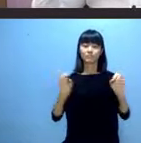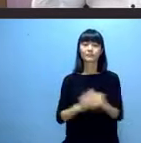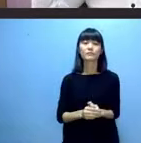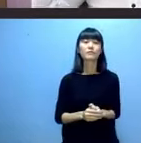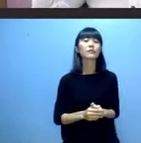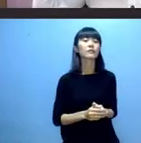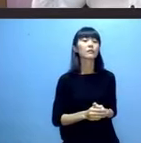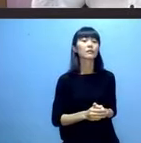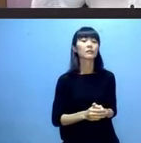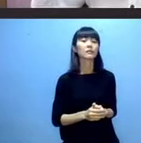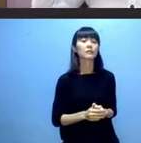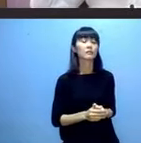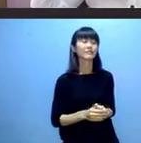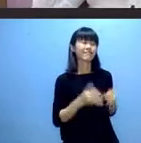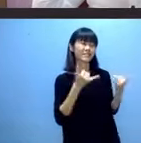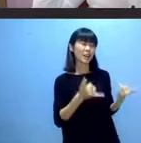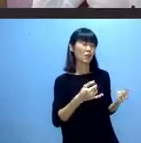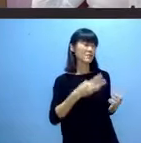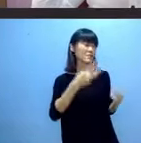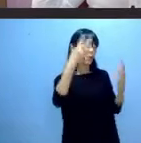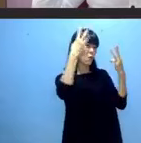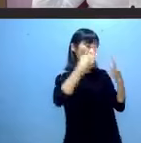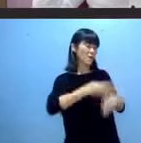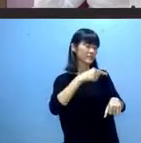worst time, because that was when